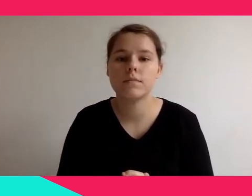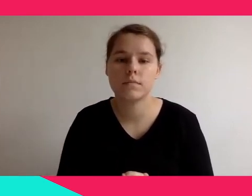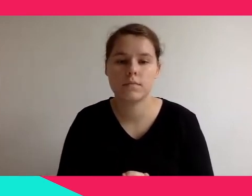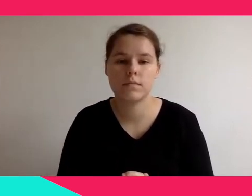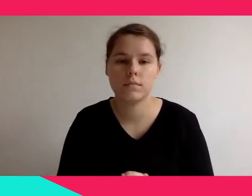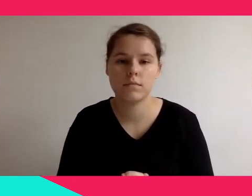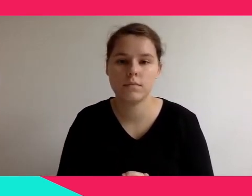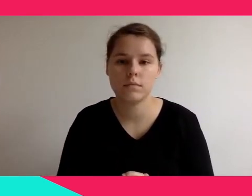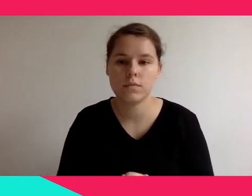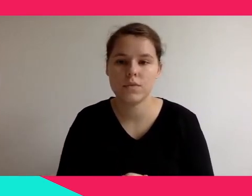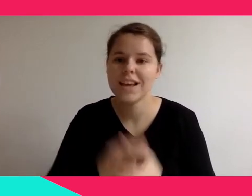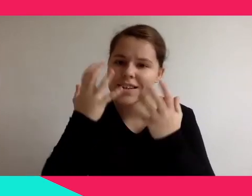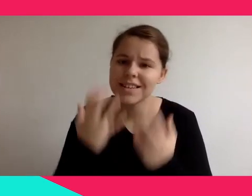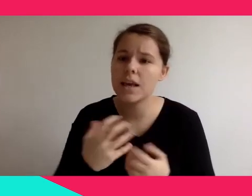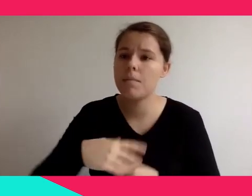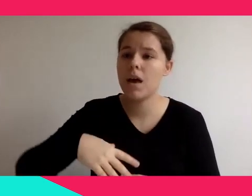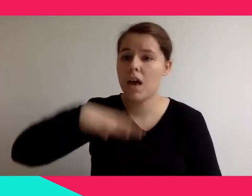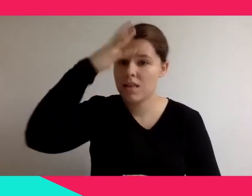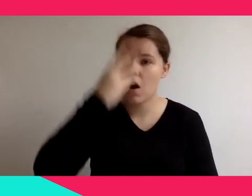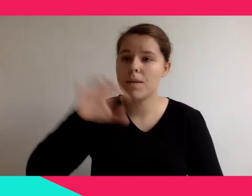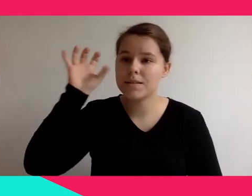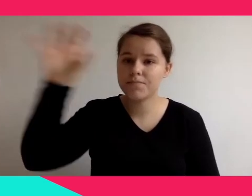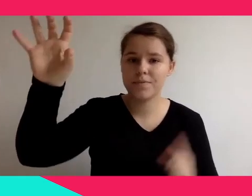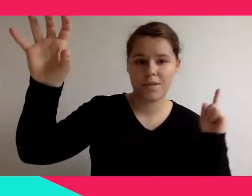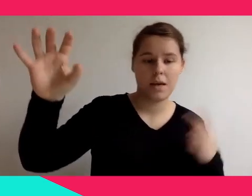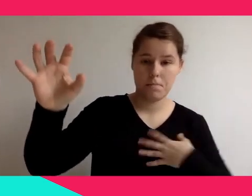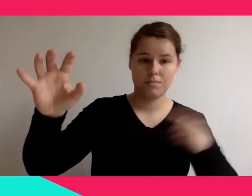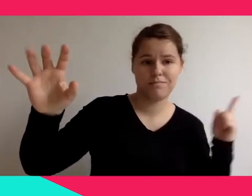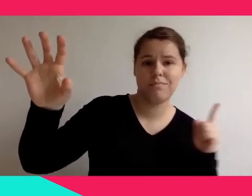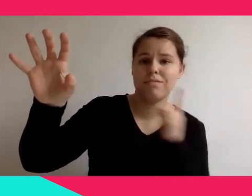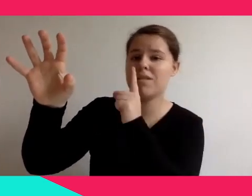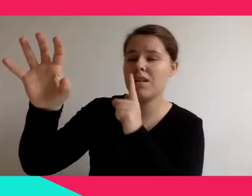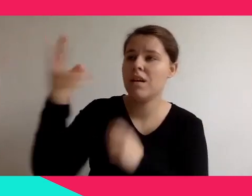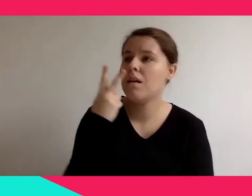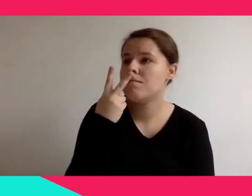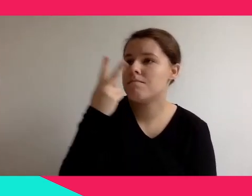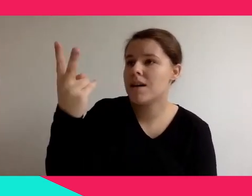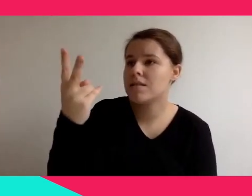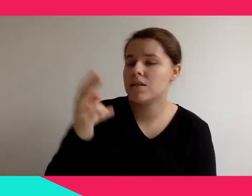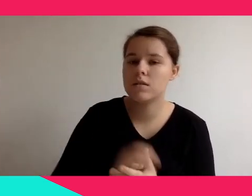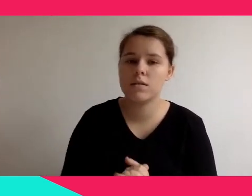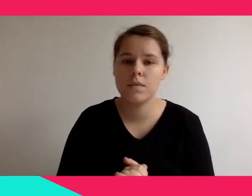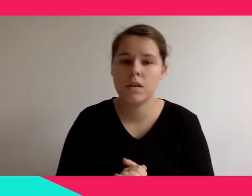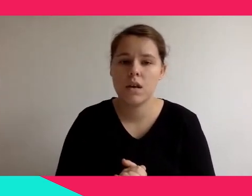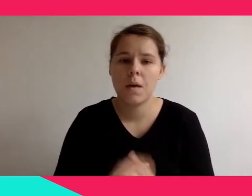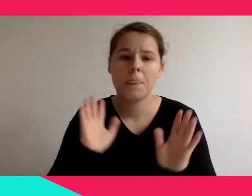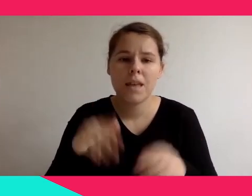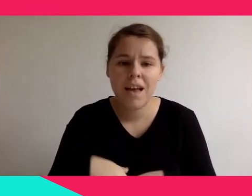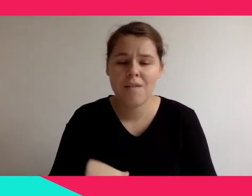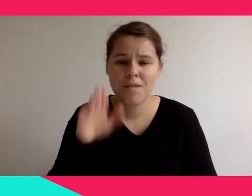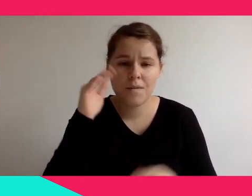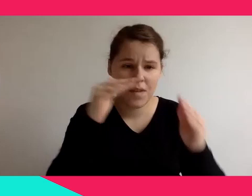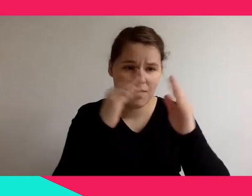whatever you want with it. But still, people are interested in experiencing the original painting that